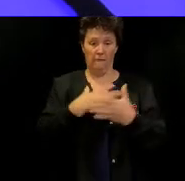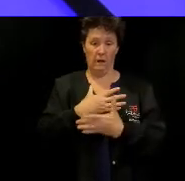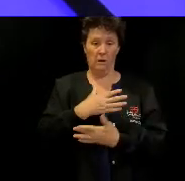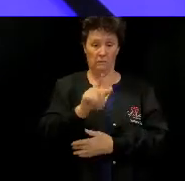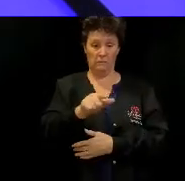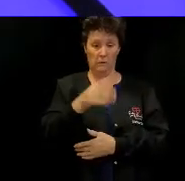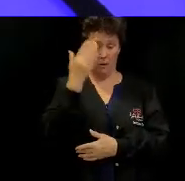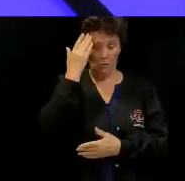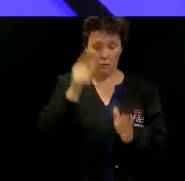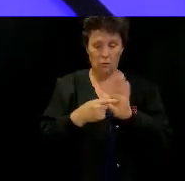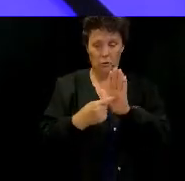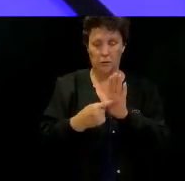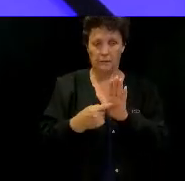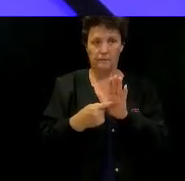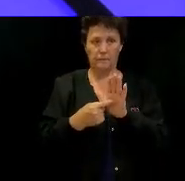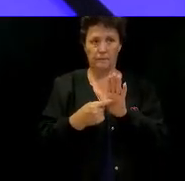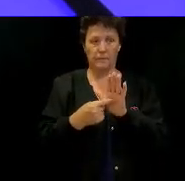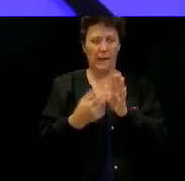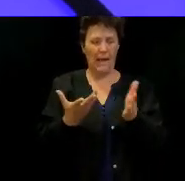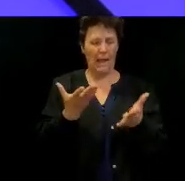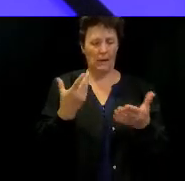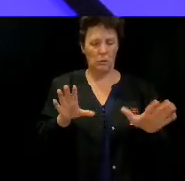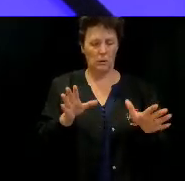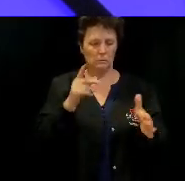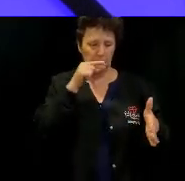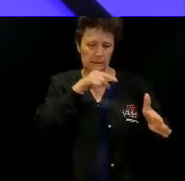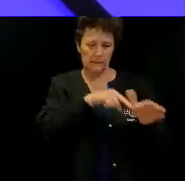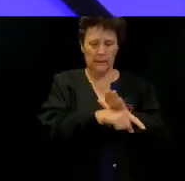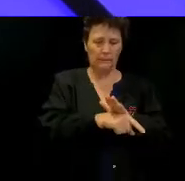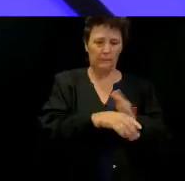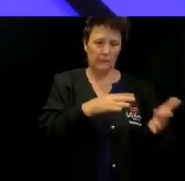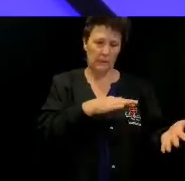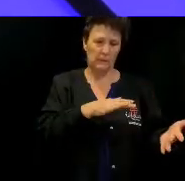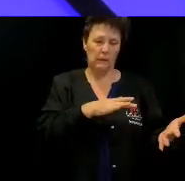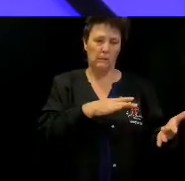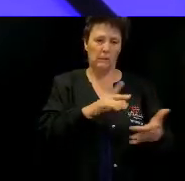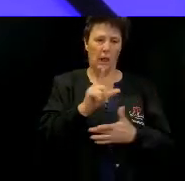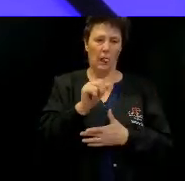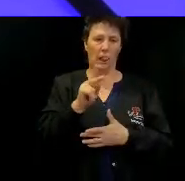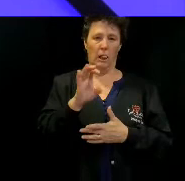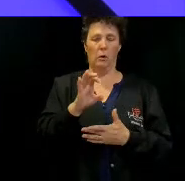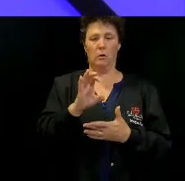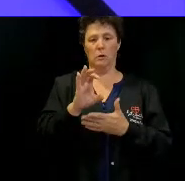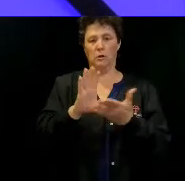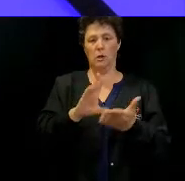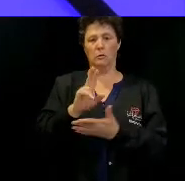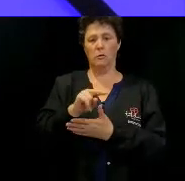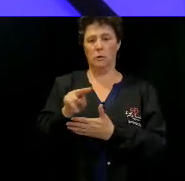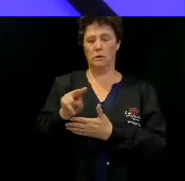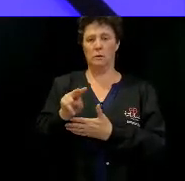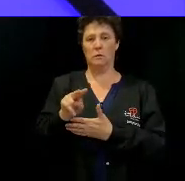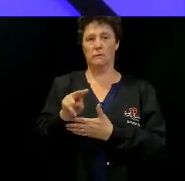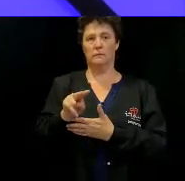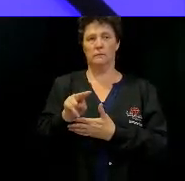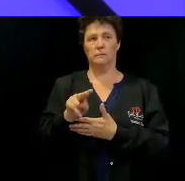I want to show you. I don't want to go too deep. You have to find this one for me. It's Luke 22. Luke chapter 22. I'll go over here real quick.